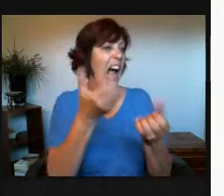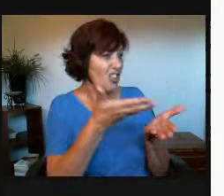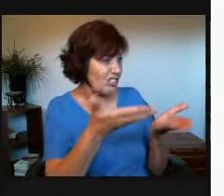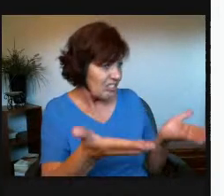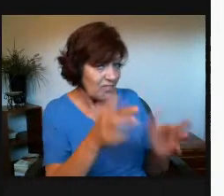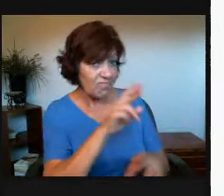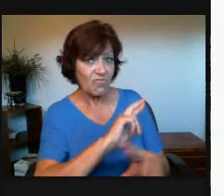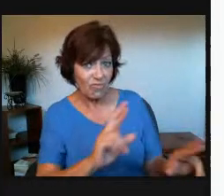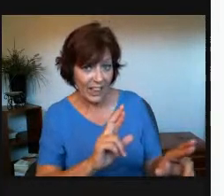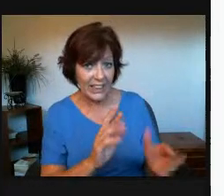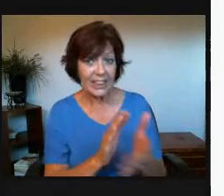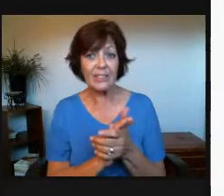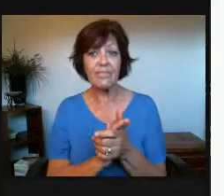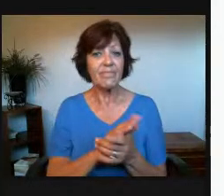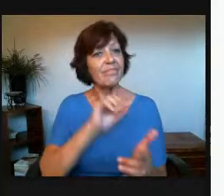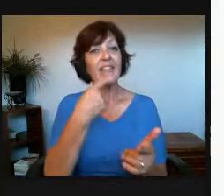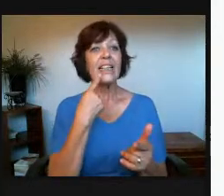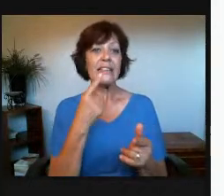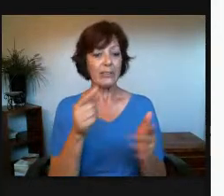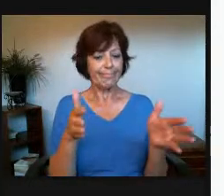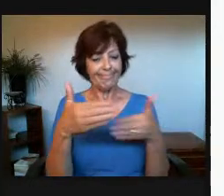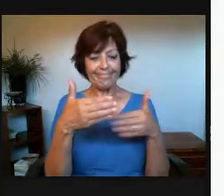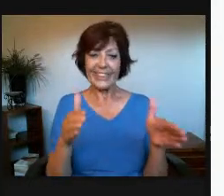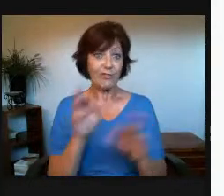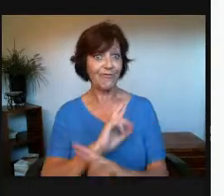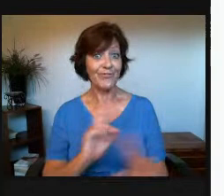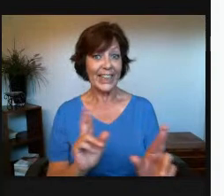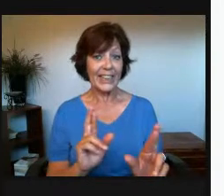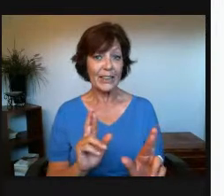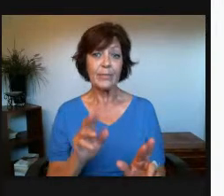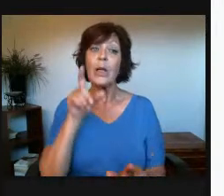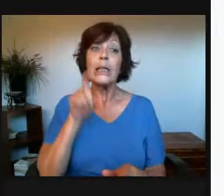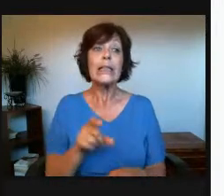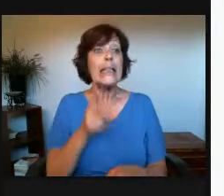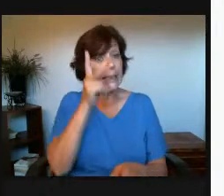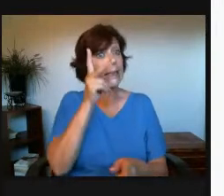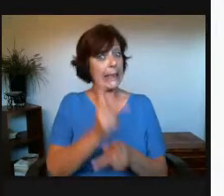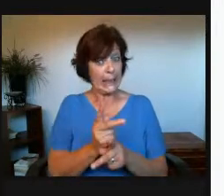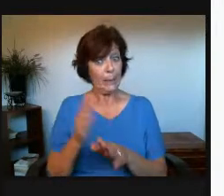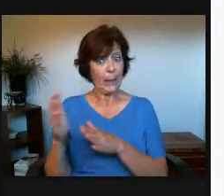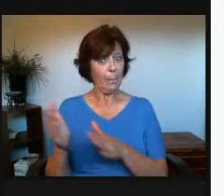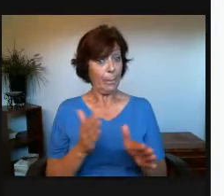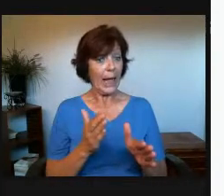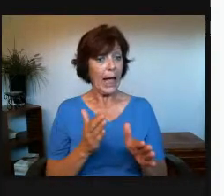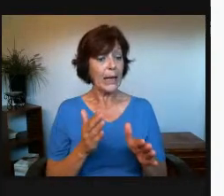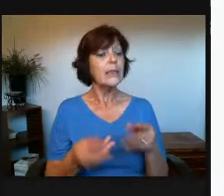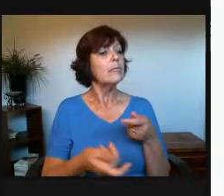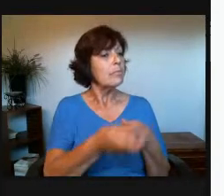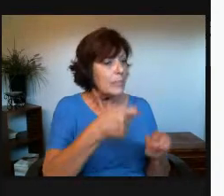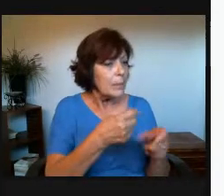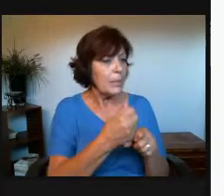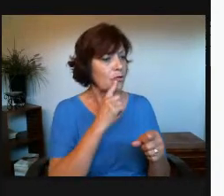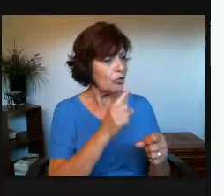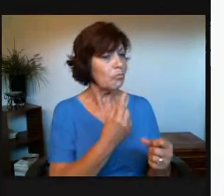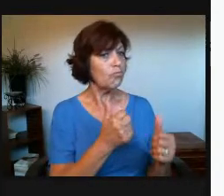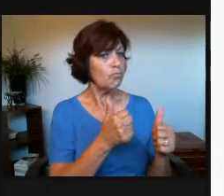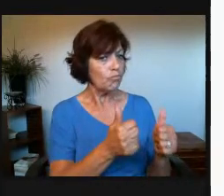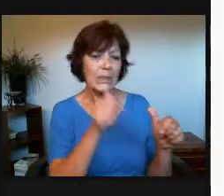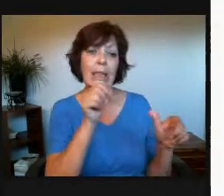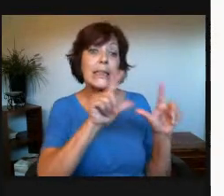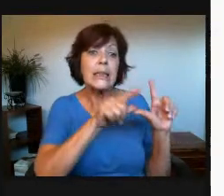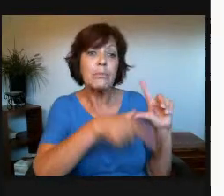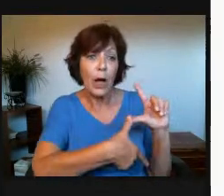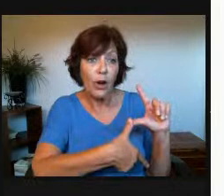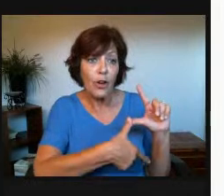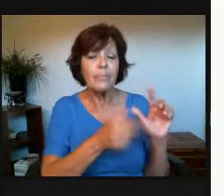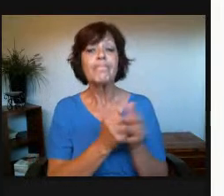and other go kits ready to go. We need to maintain our plans and kits and update those. And then we need to